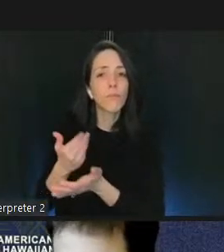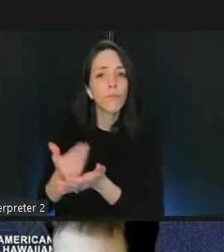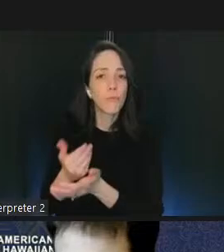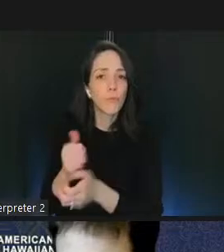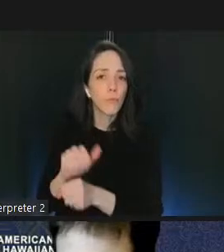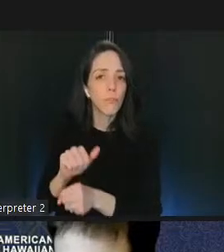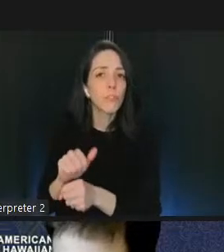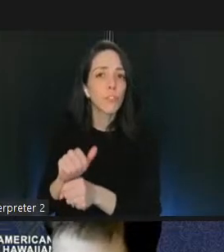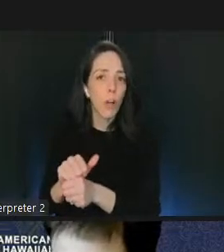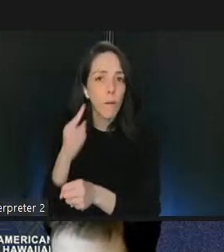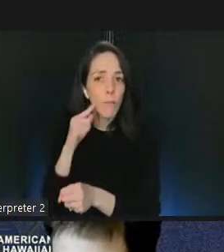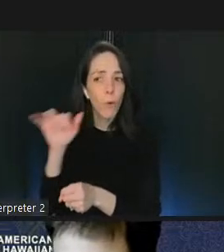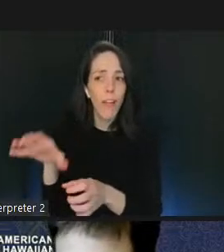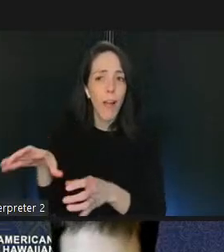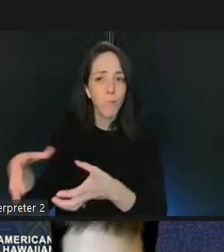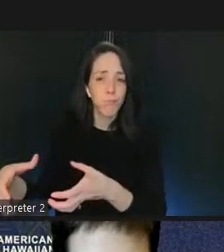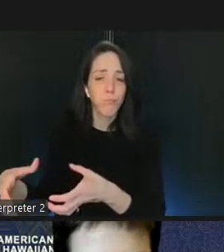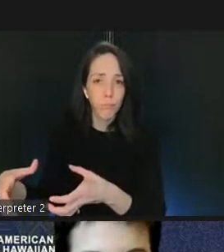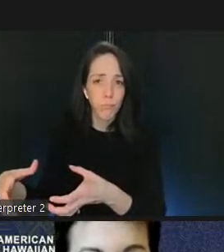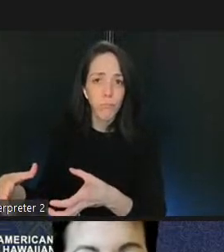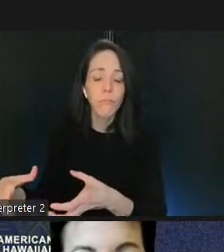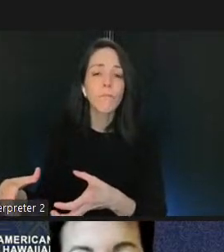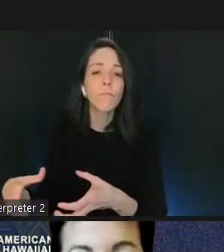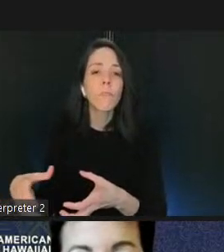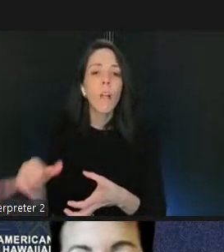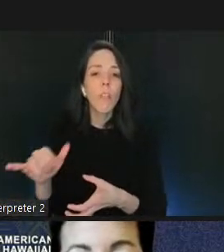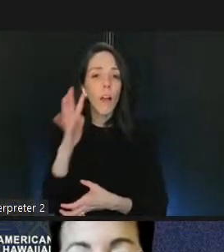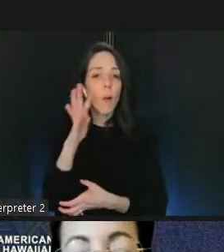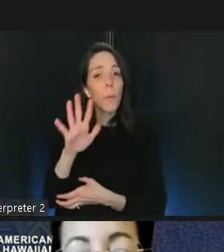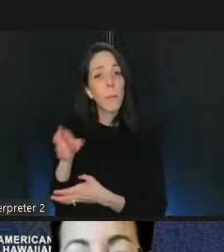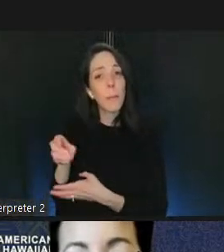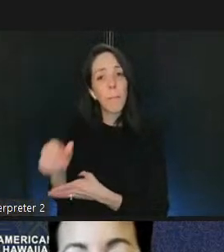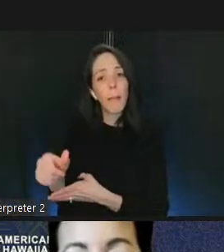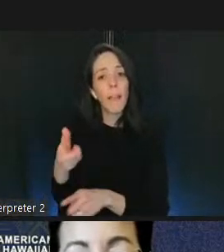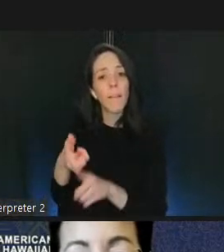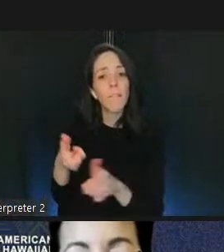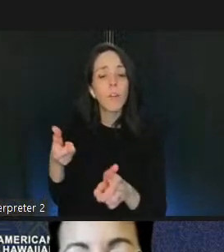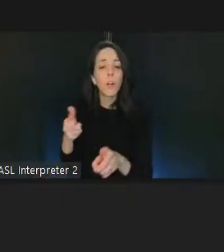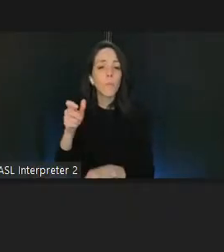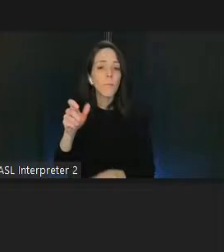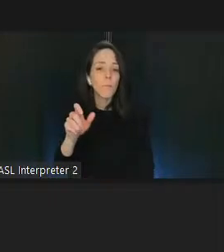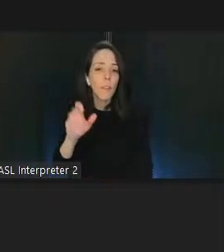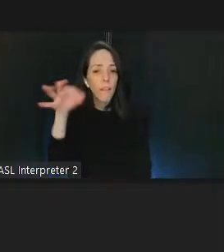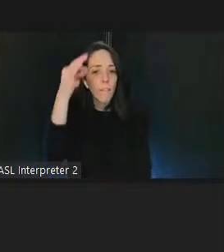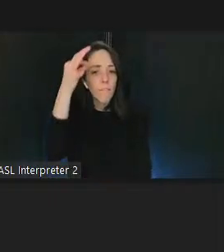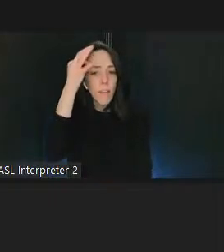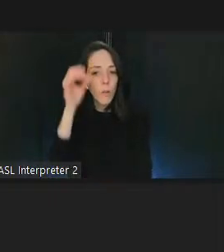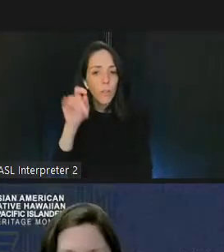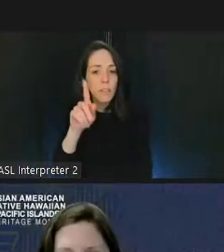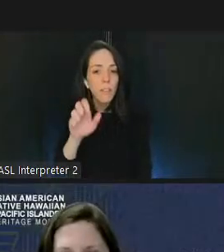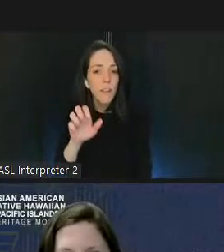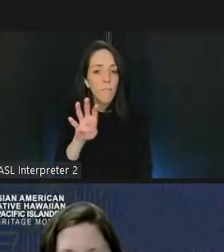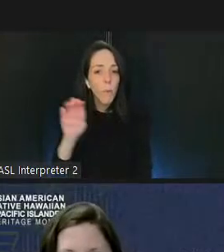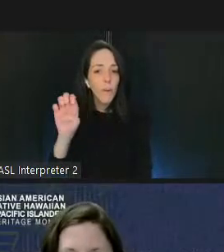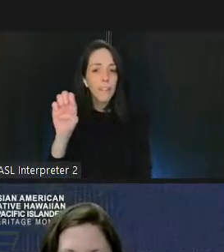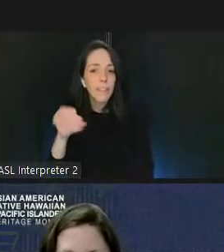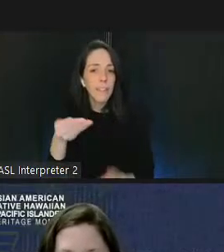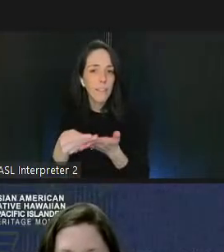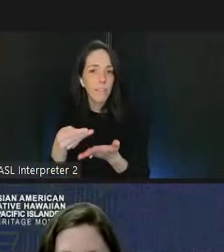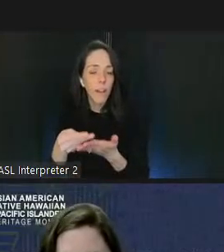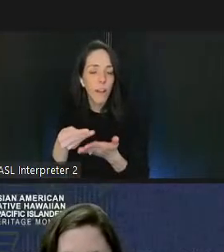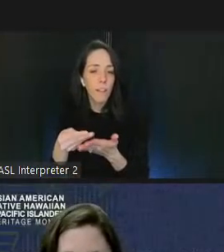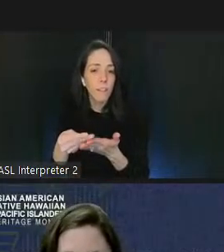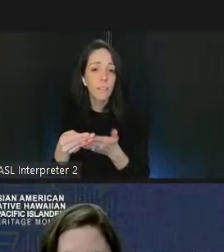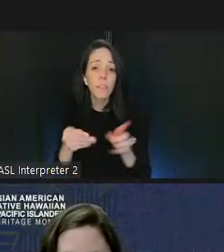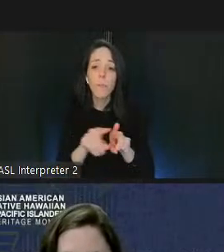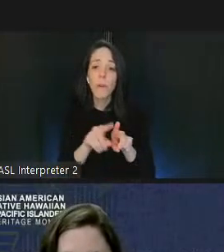would be funded or reimbursed by the federal Title IV funds. And then this proposed budget continues a new diversion